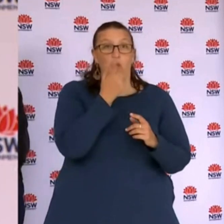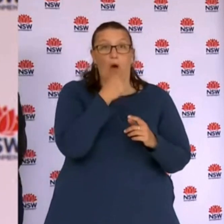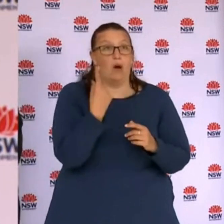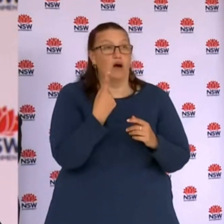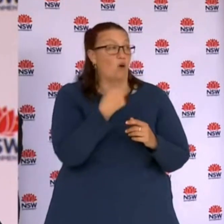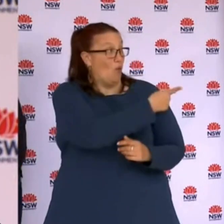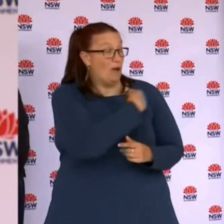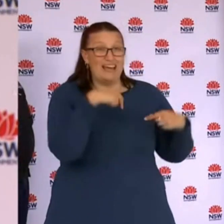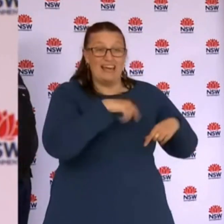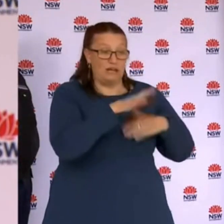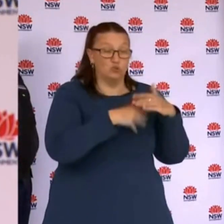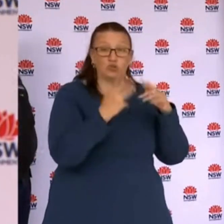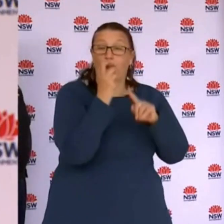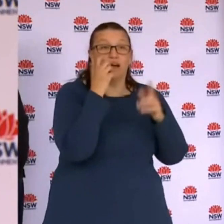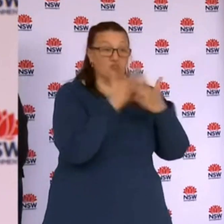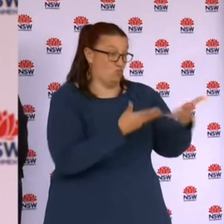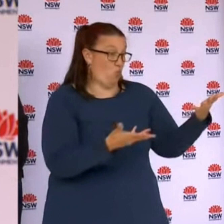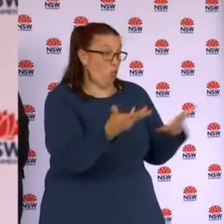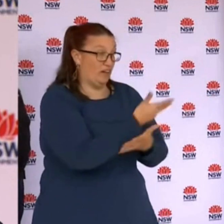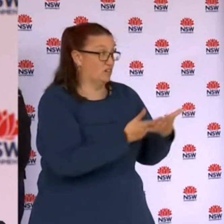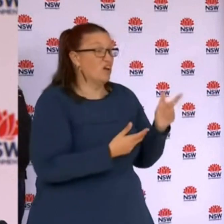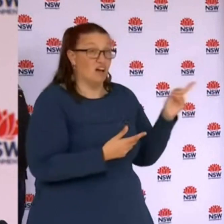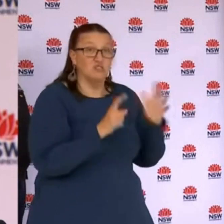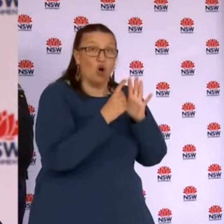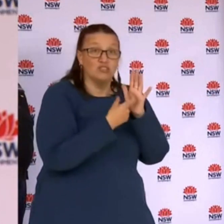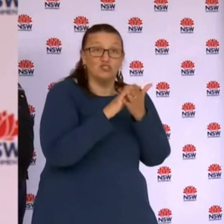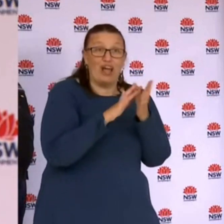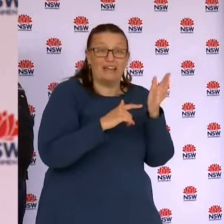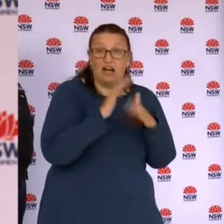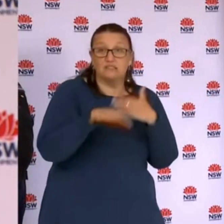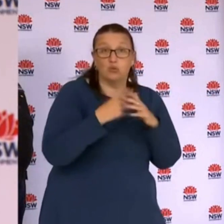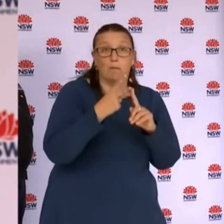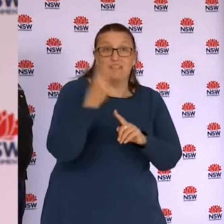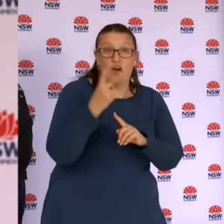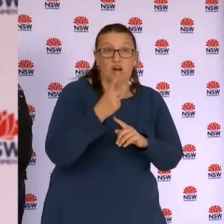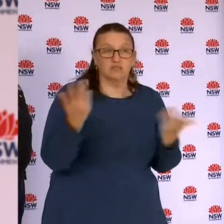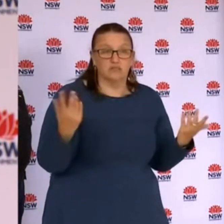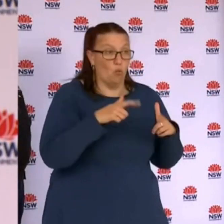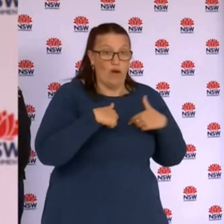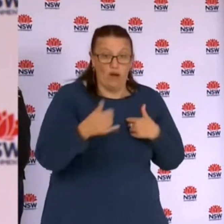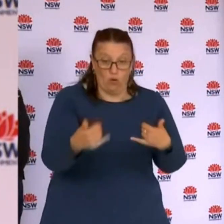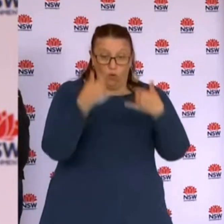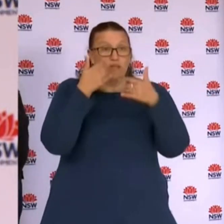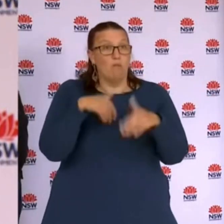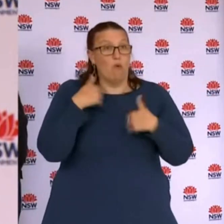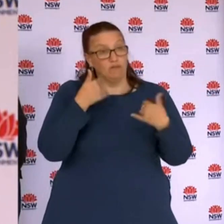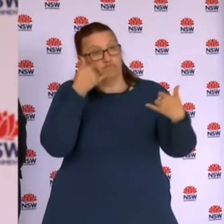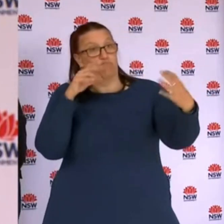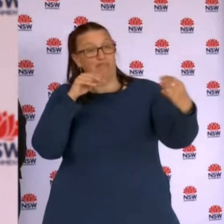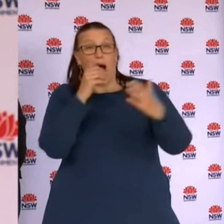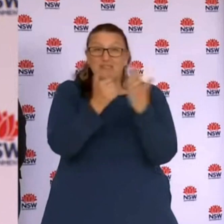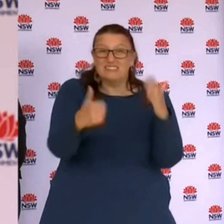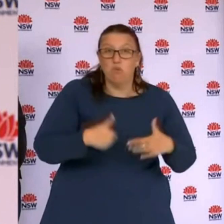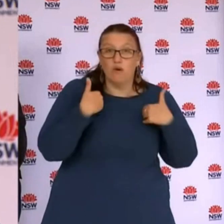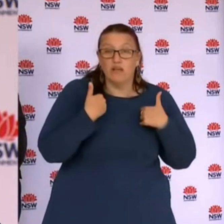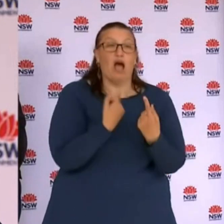Chant, I was here till about 9 or 10. She was here till close to midnight. We were on the phone again, this morning at about 6:30.